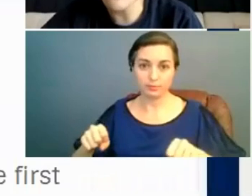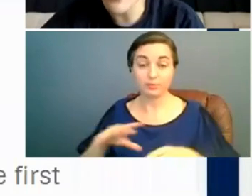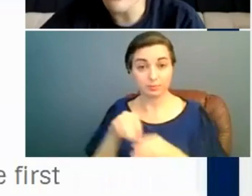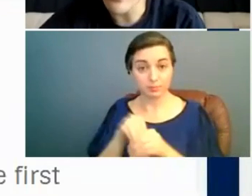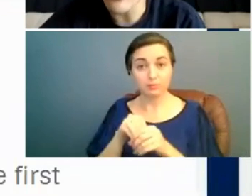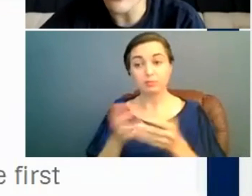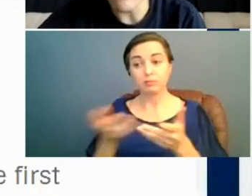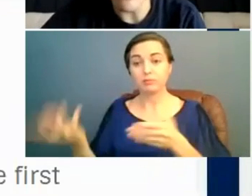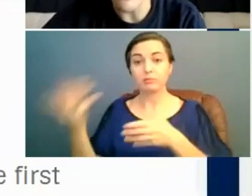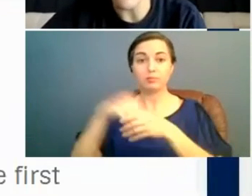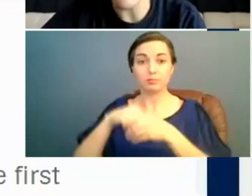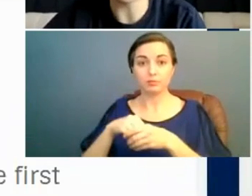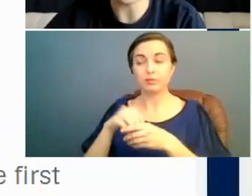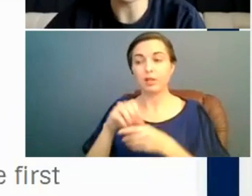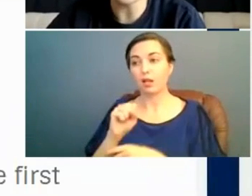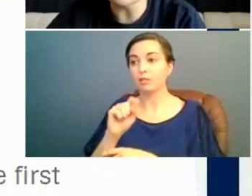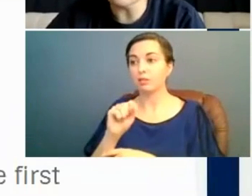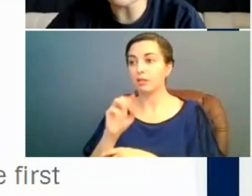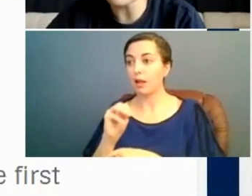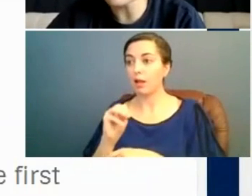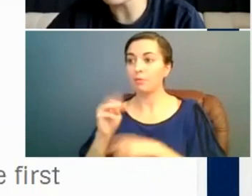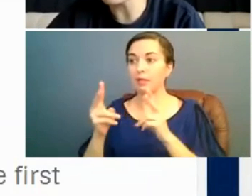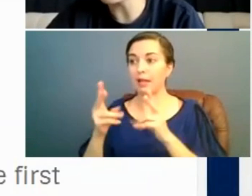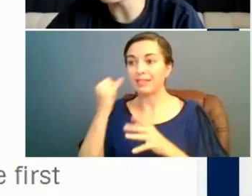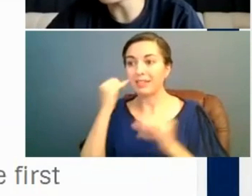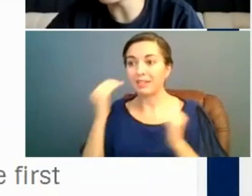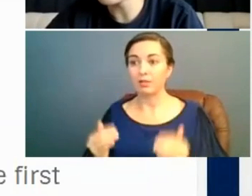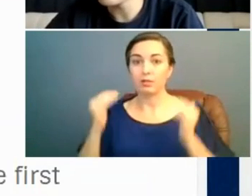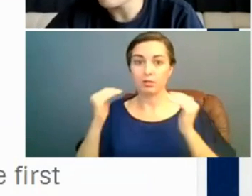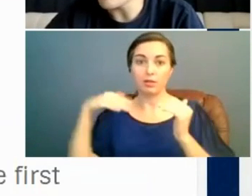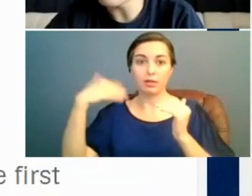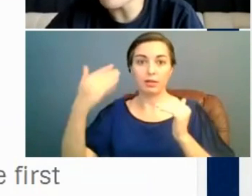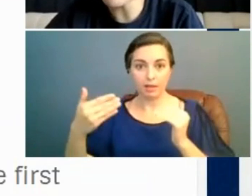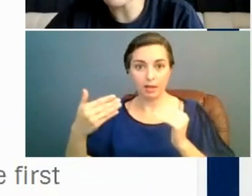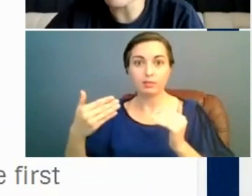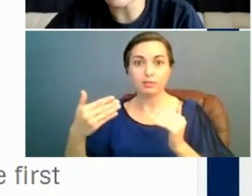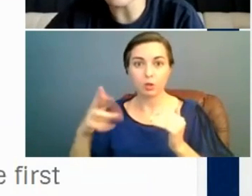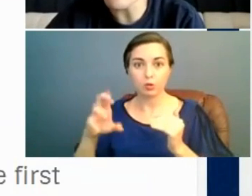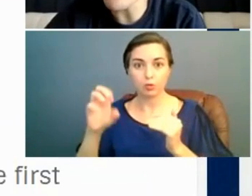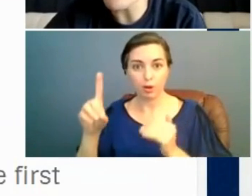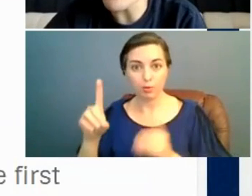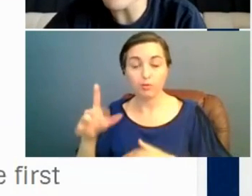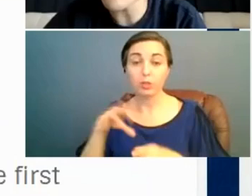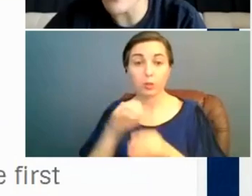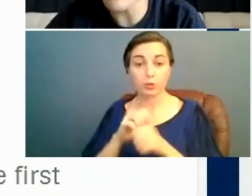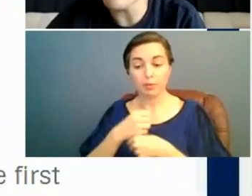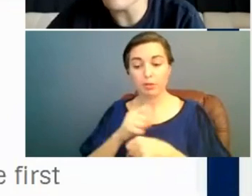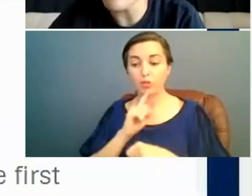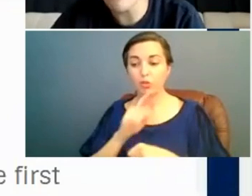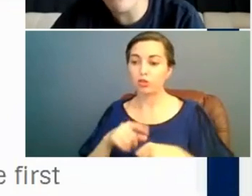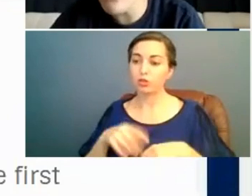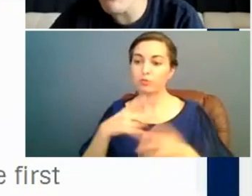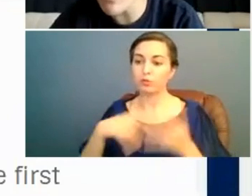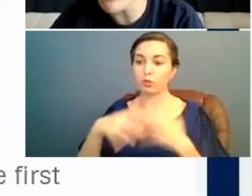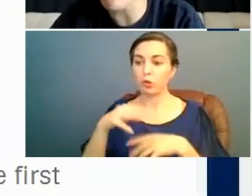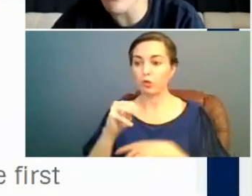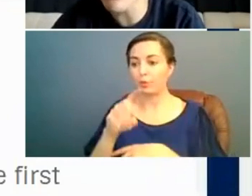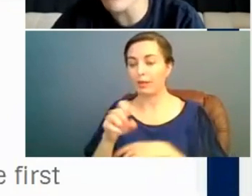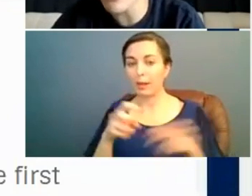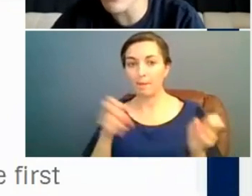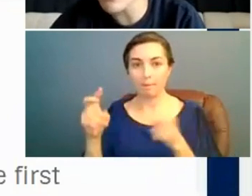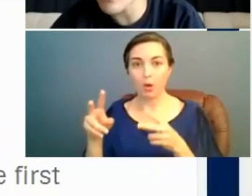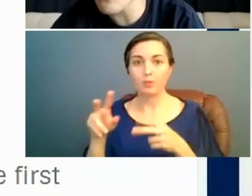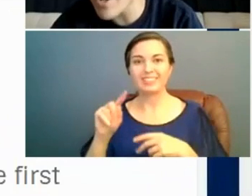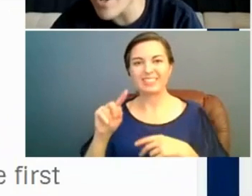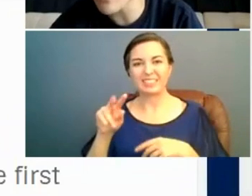with an STM gift if we advance to a round, or it includes making sure that our social posts and TV reads are up